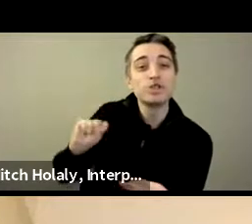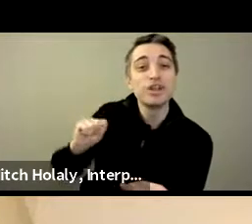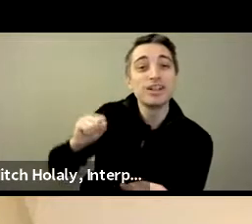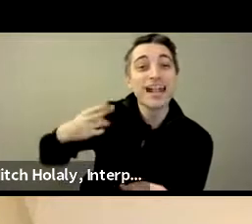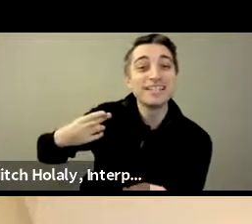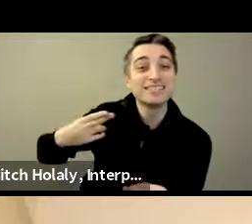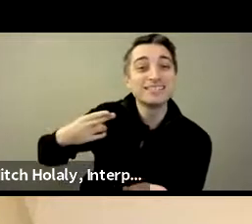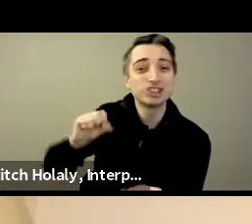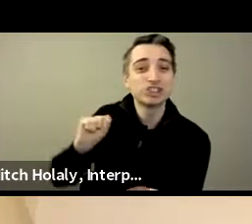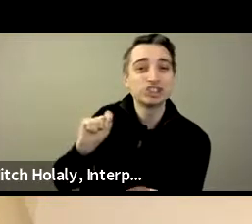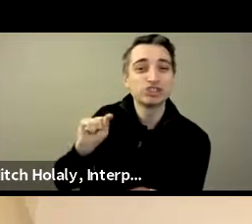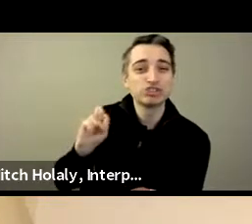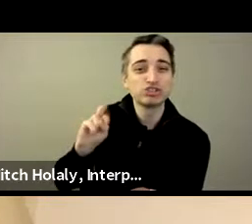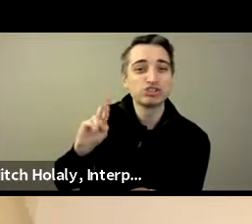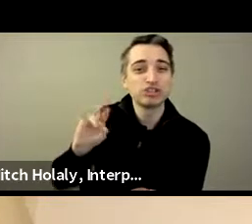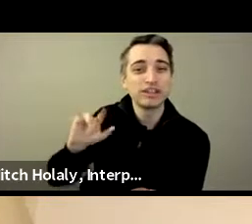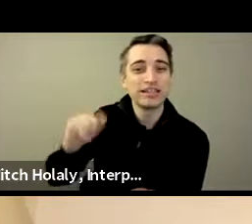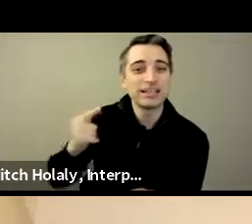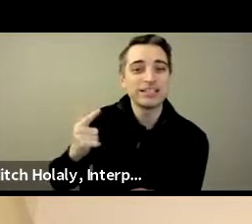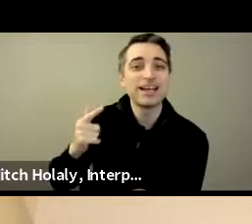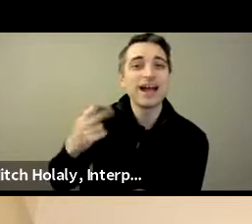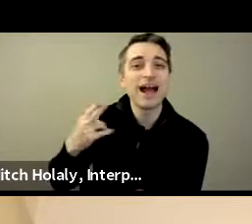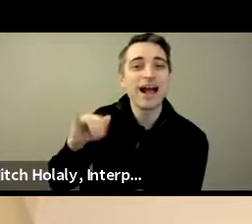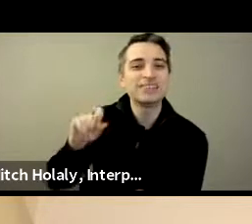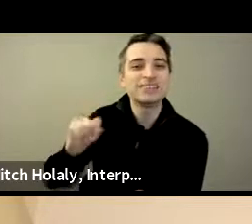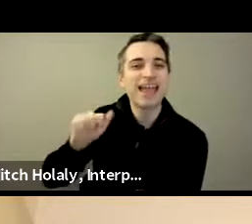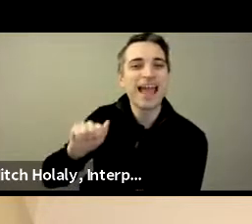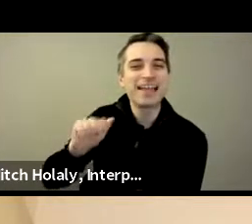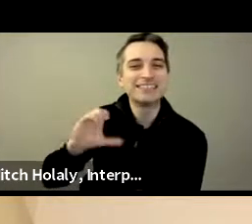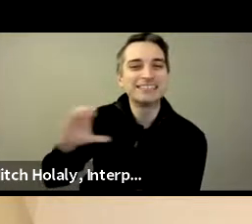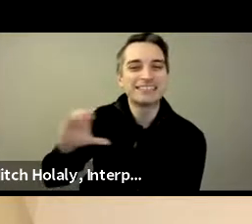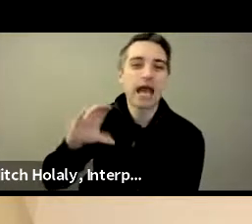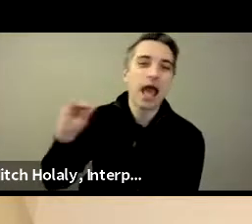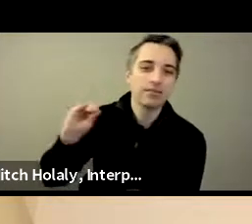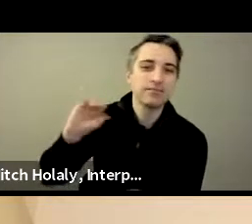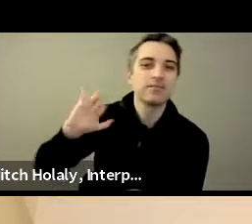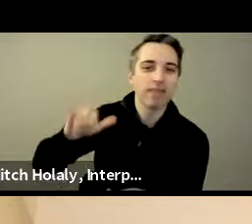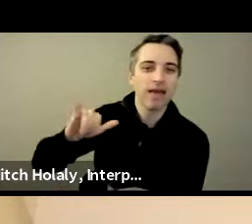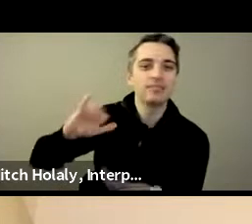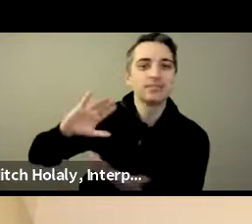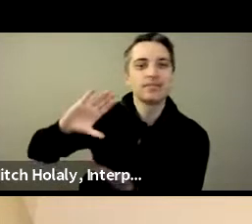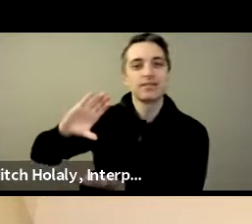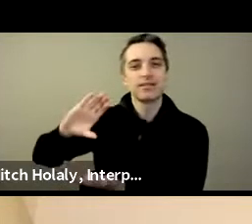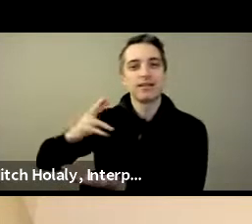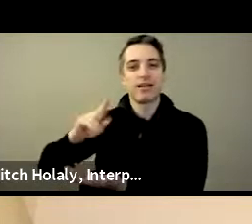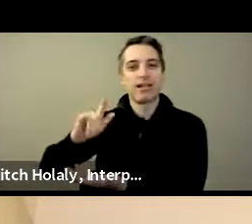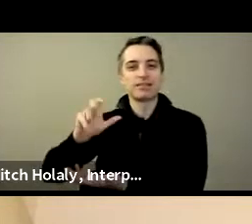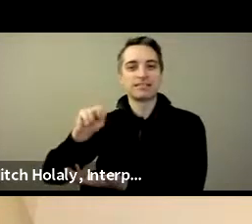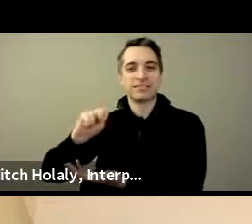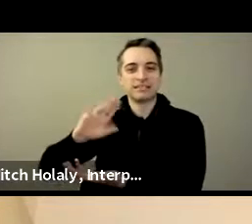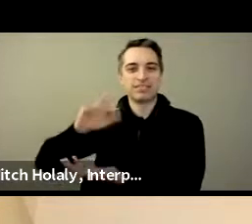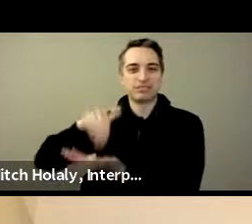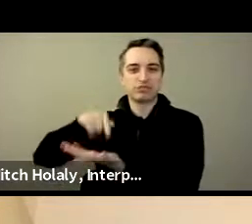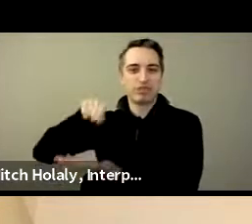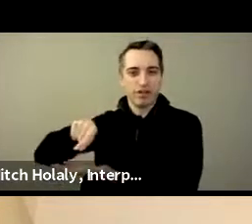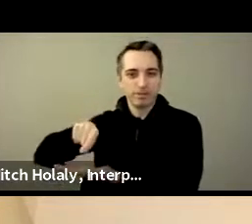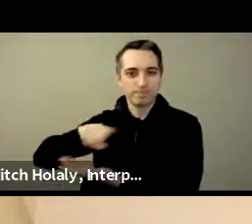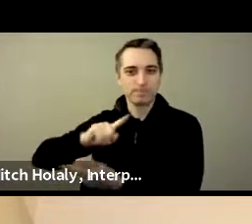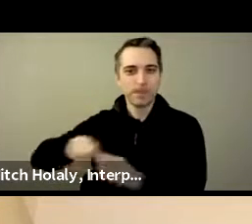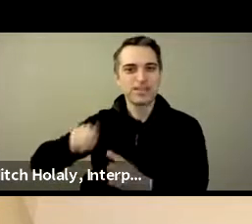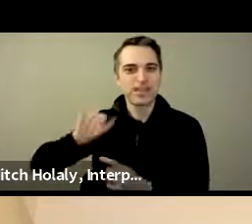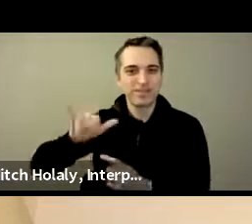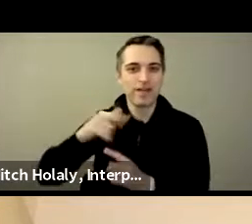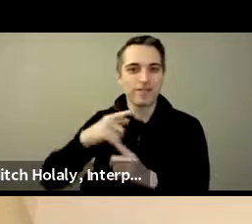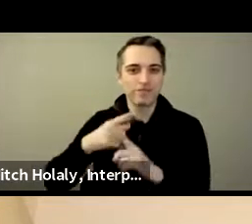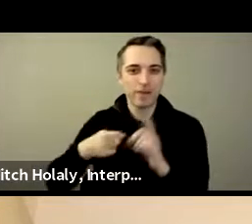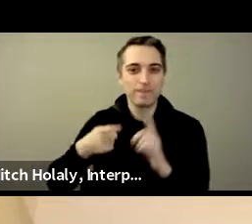the ACC and the Chaldean Foundation are headquartered. But the Chaldean, and because their golf and country club, one of the golf country clubs that